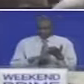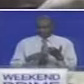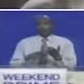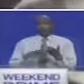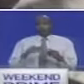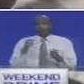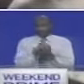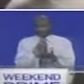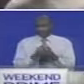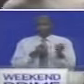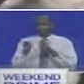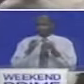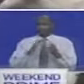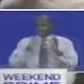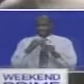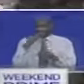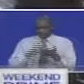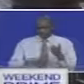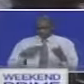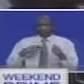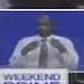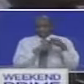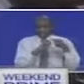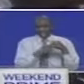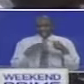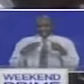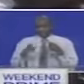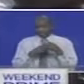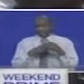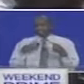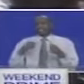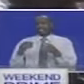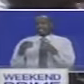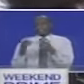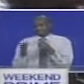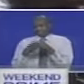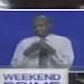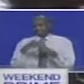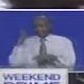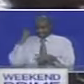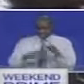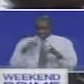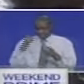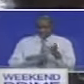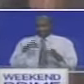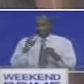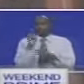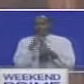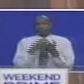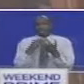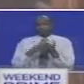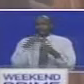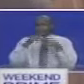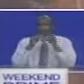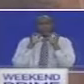Budget revealed expenditure between July and September last year in most counties had not been used for development. Wasin